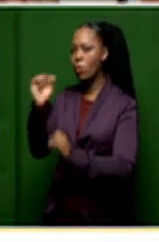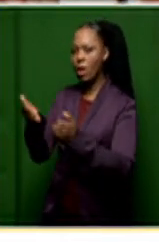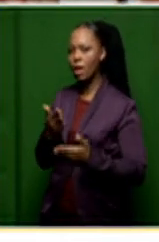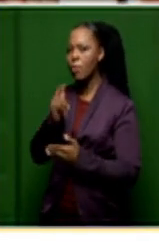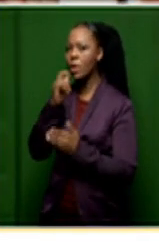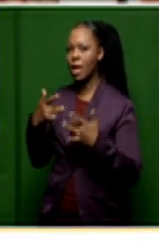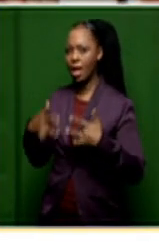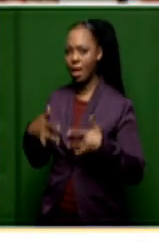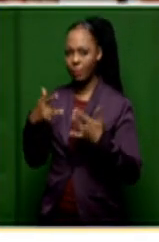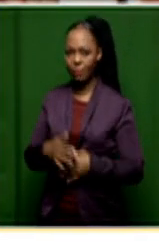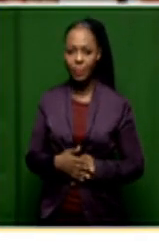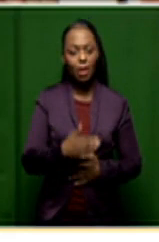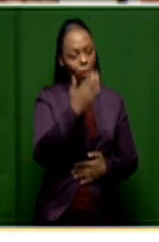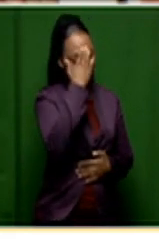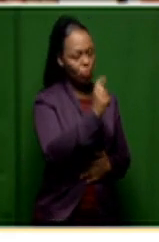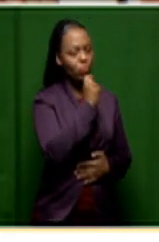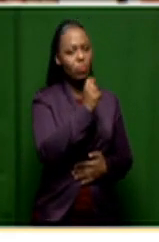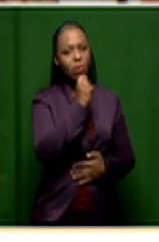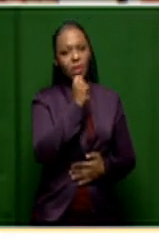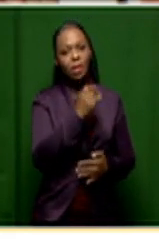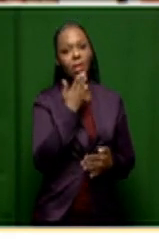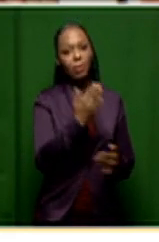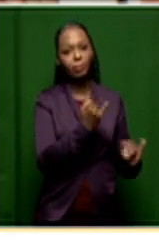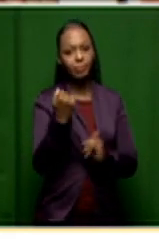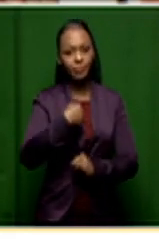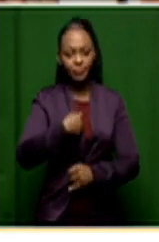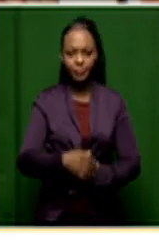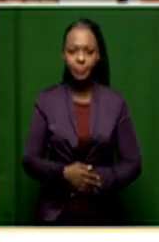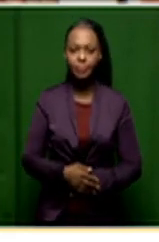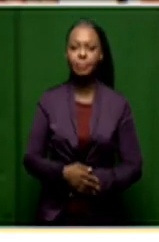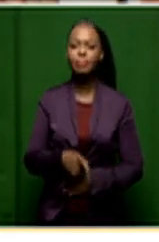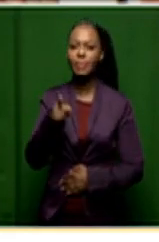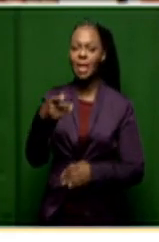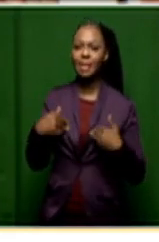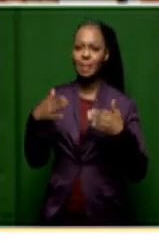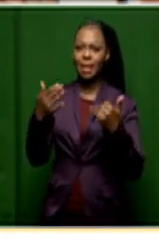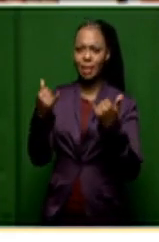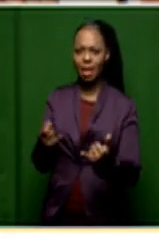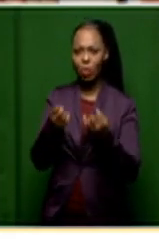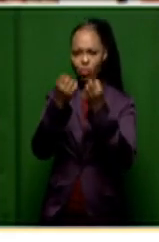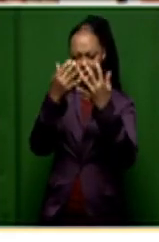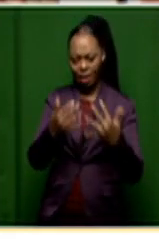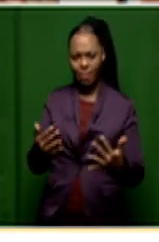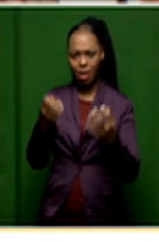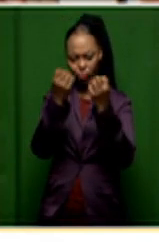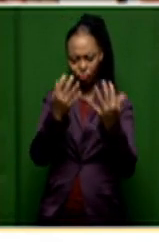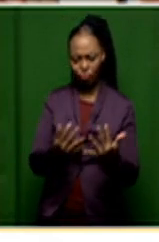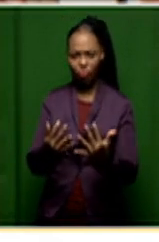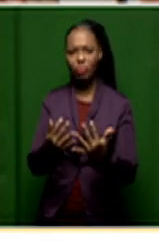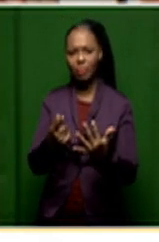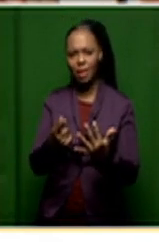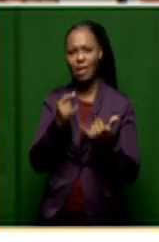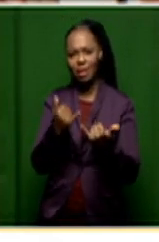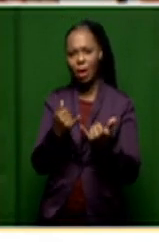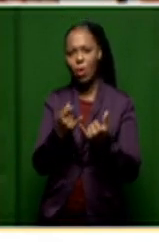morning to you, Sakina, and good morning to the viewers. Azar, perhaps we could just start by breaking down what these latest figures